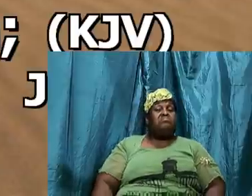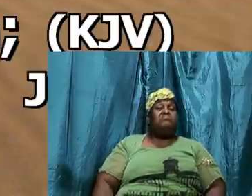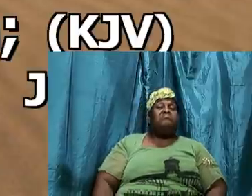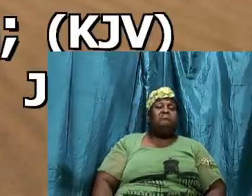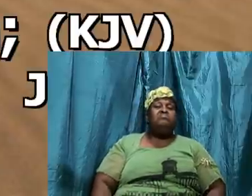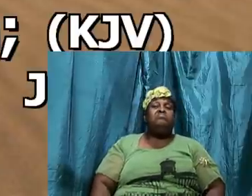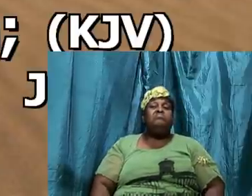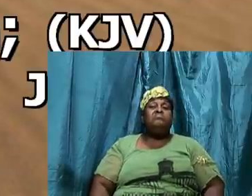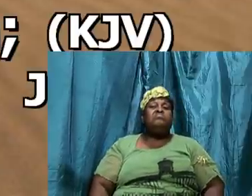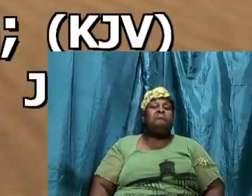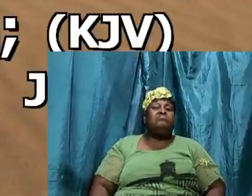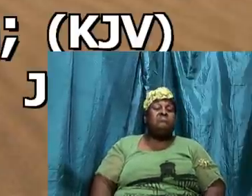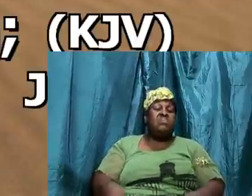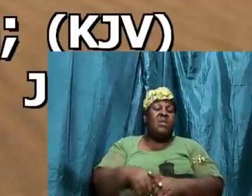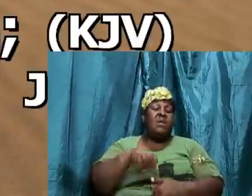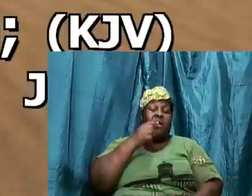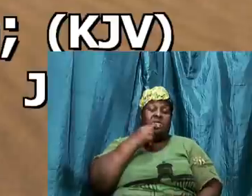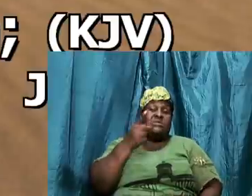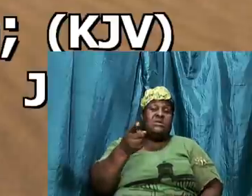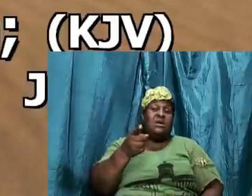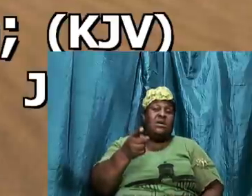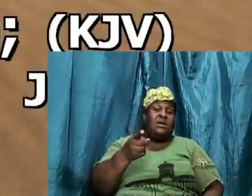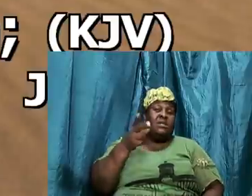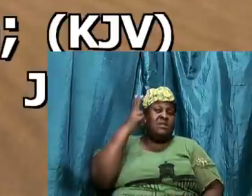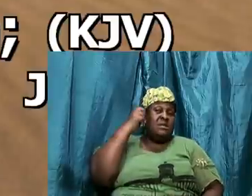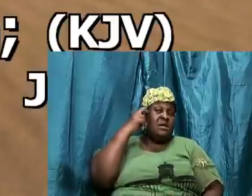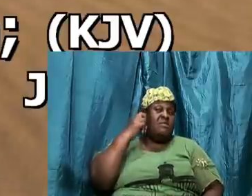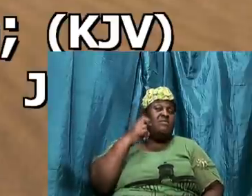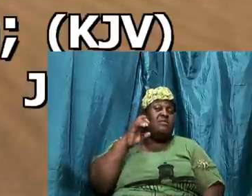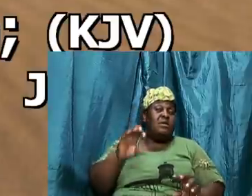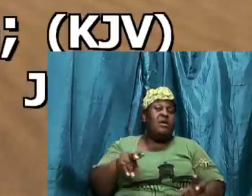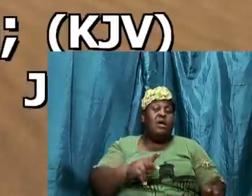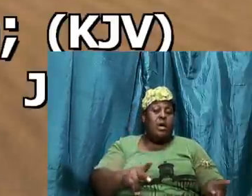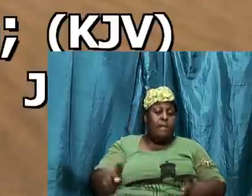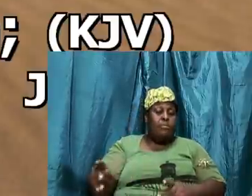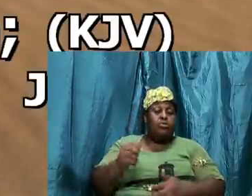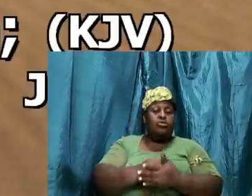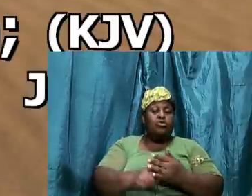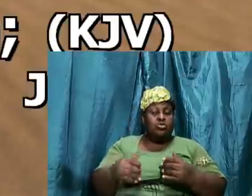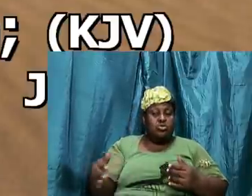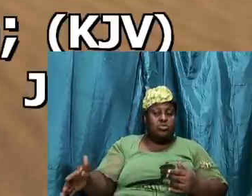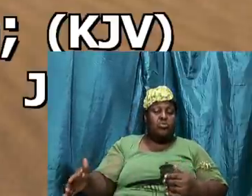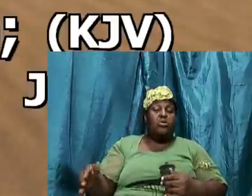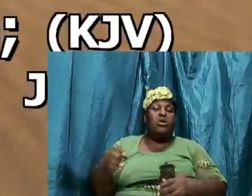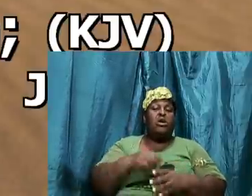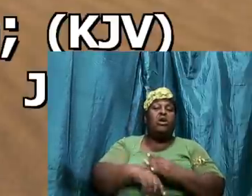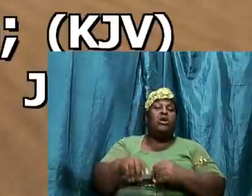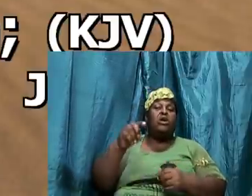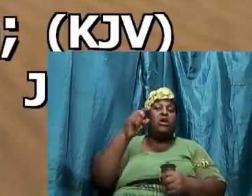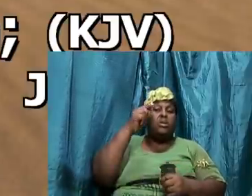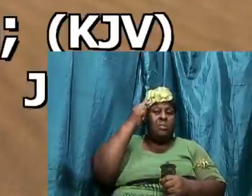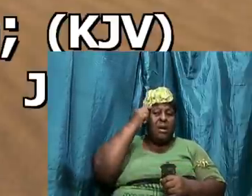So like I've been saying, the adversary can put something in the mind of your wife and your marriage.